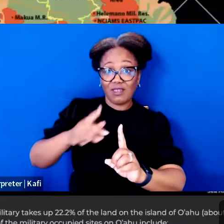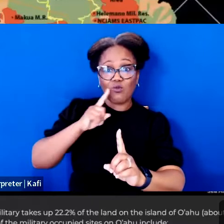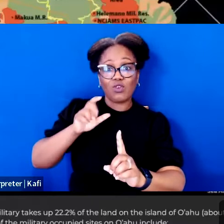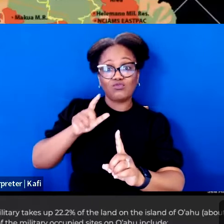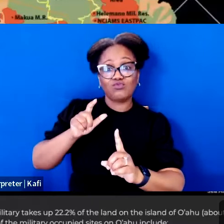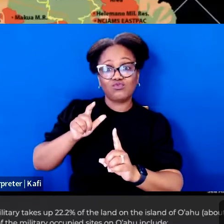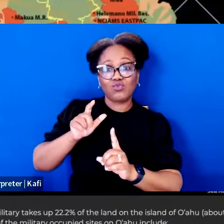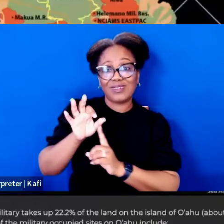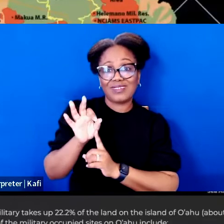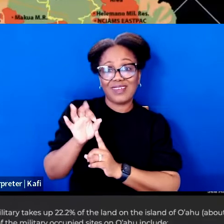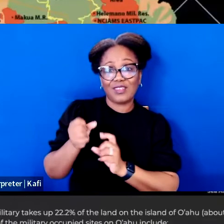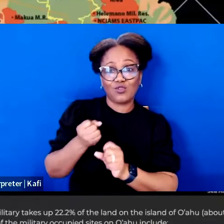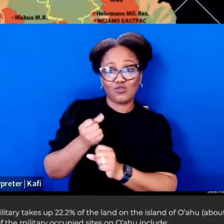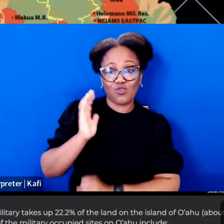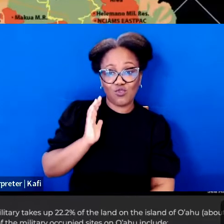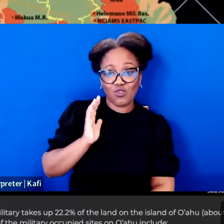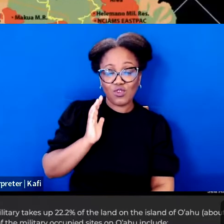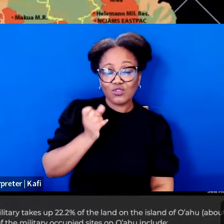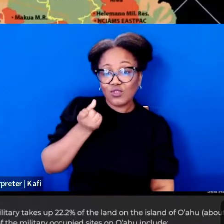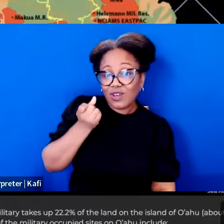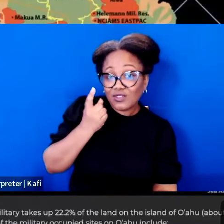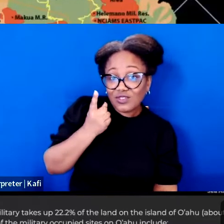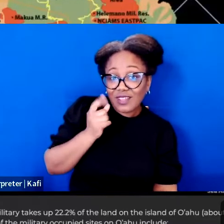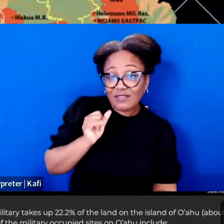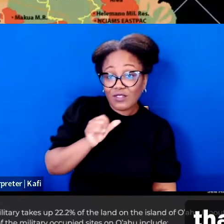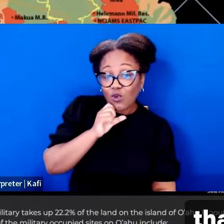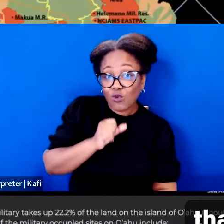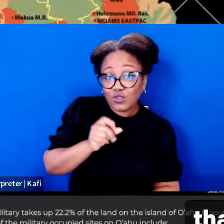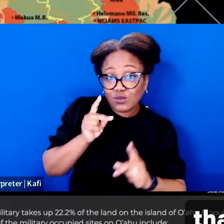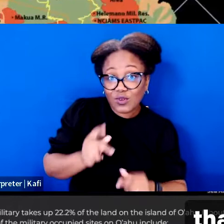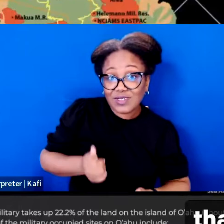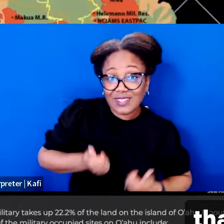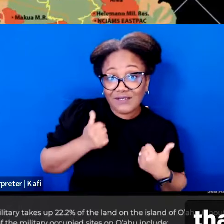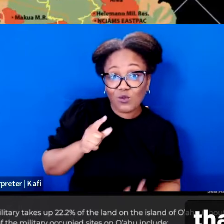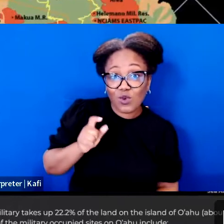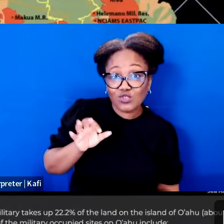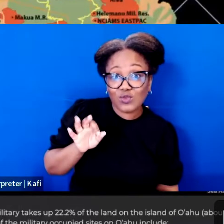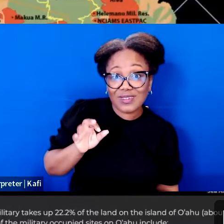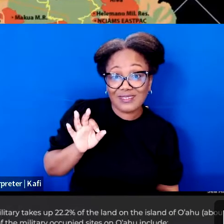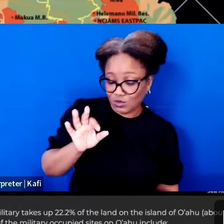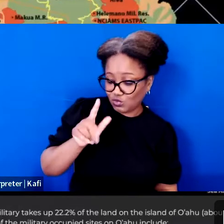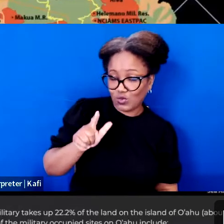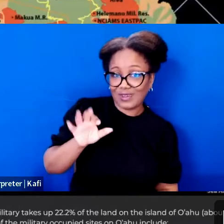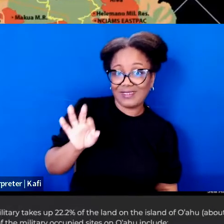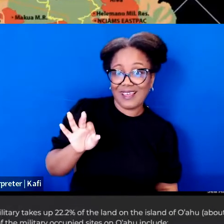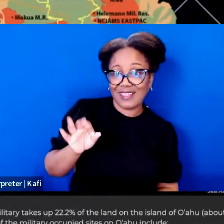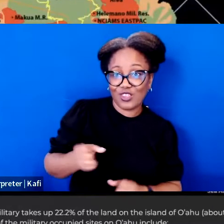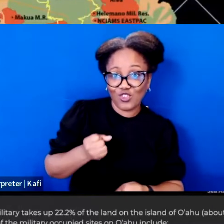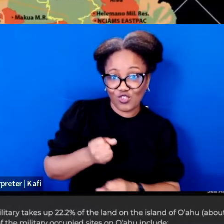is 119 years old. So only 10 years prior to that, is when the Hawaiian kingdom was